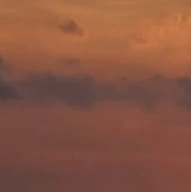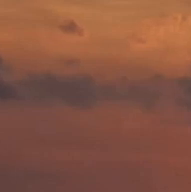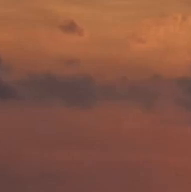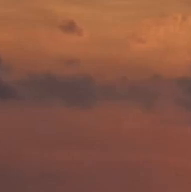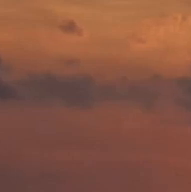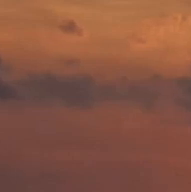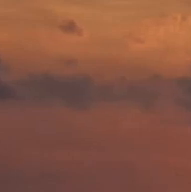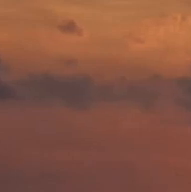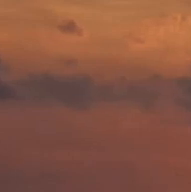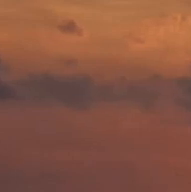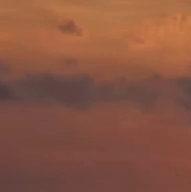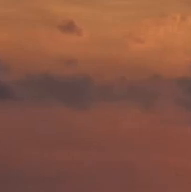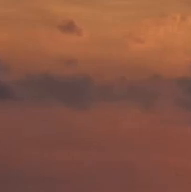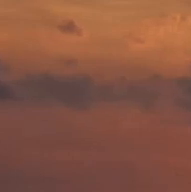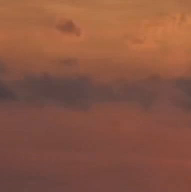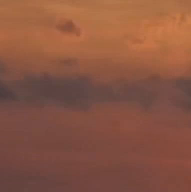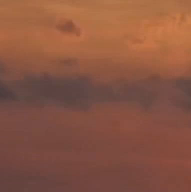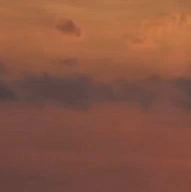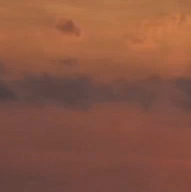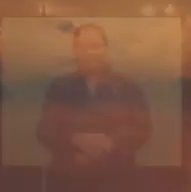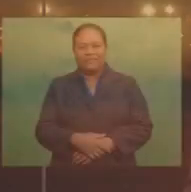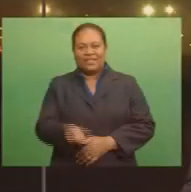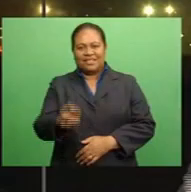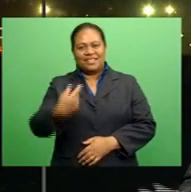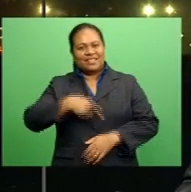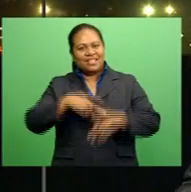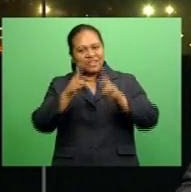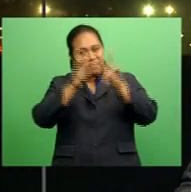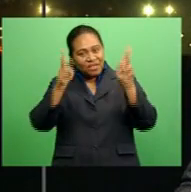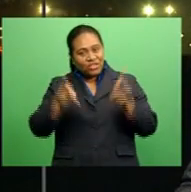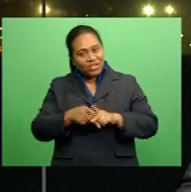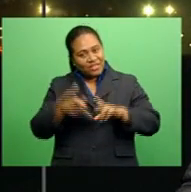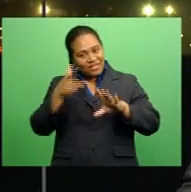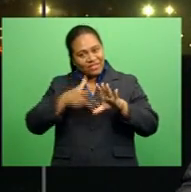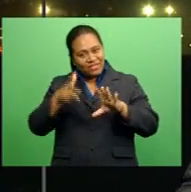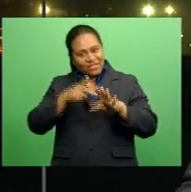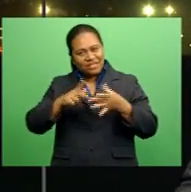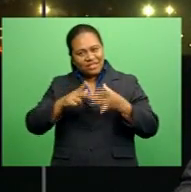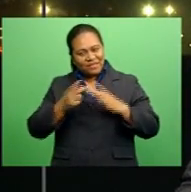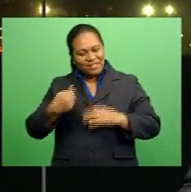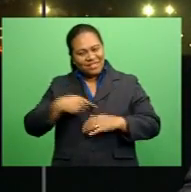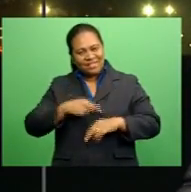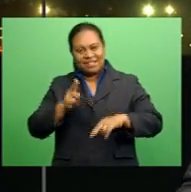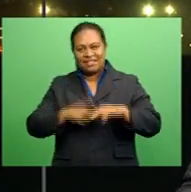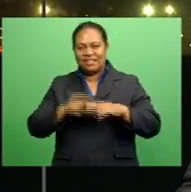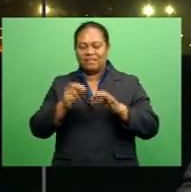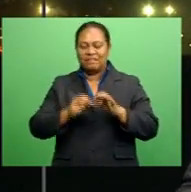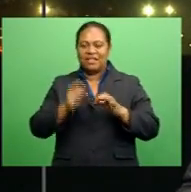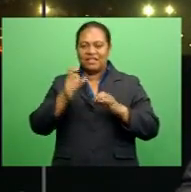in Tamavua by Paeru. You can send us newsworthy pictures and videos at email